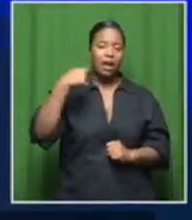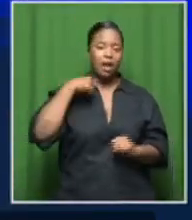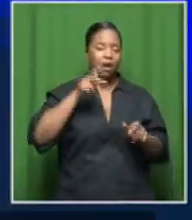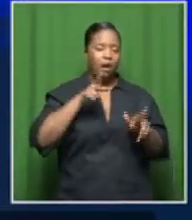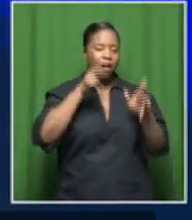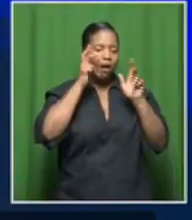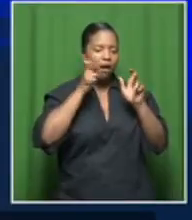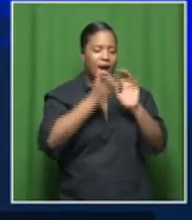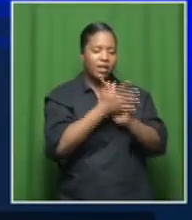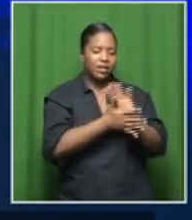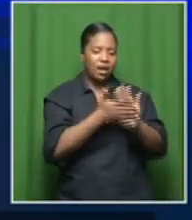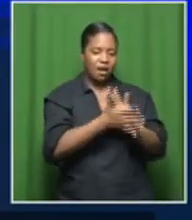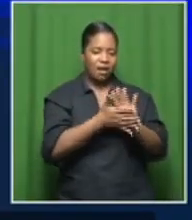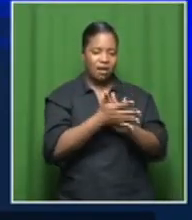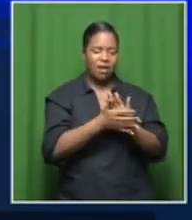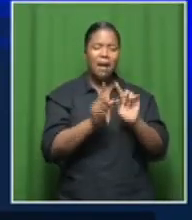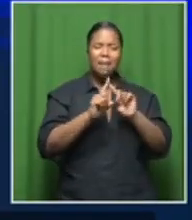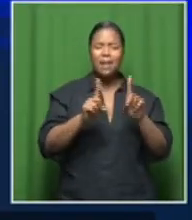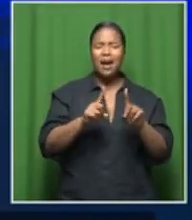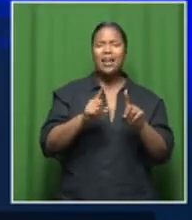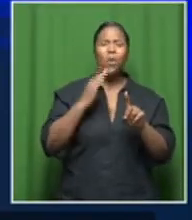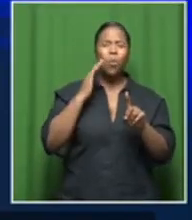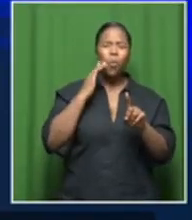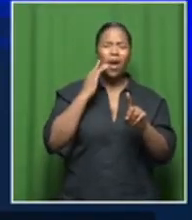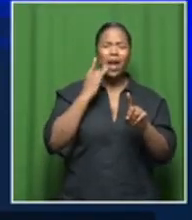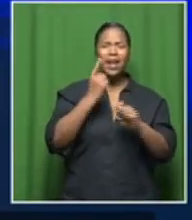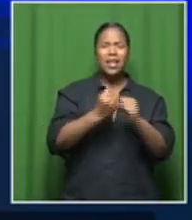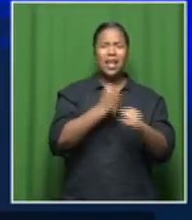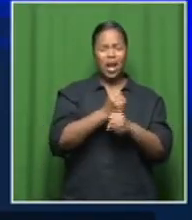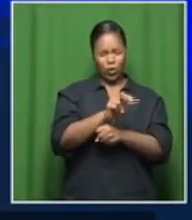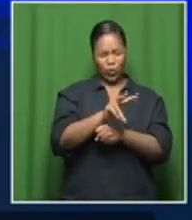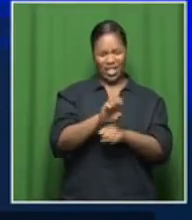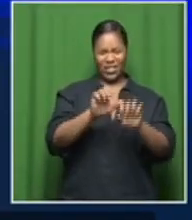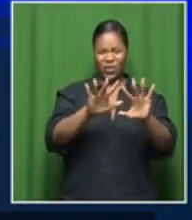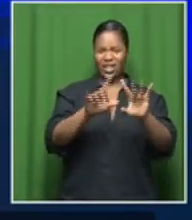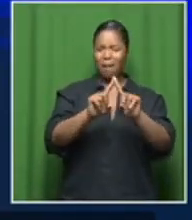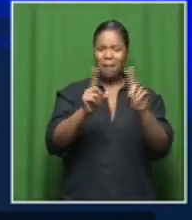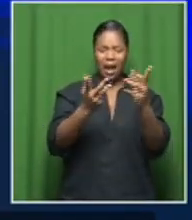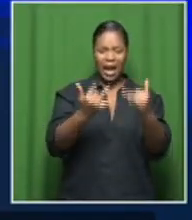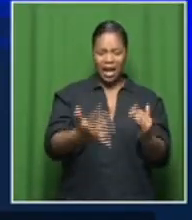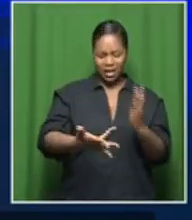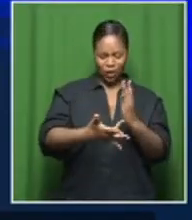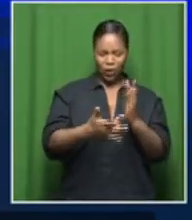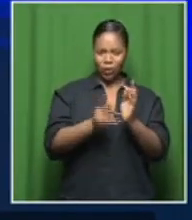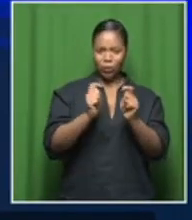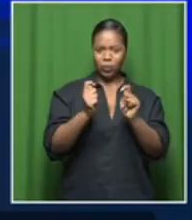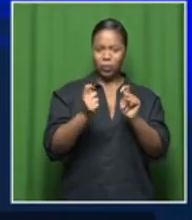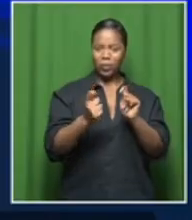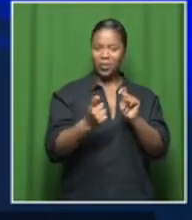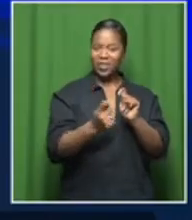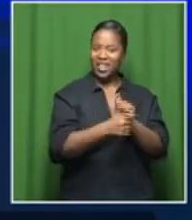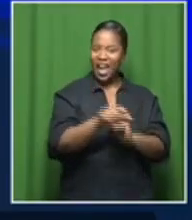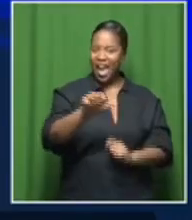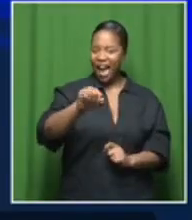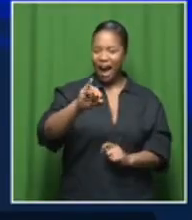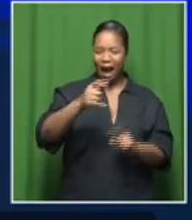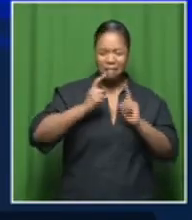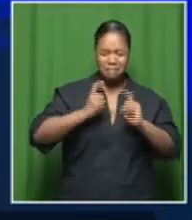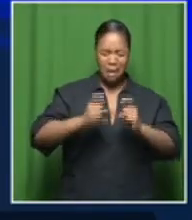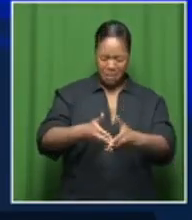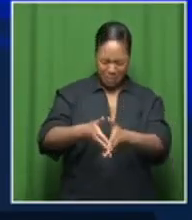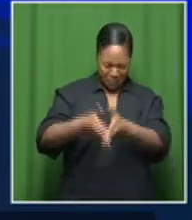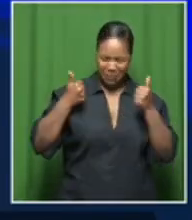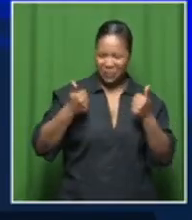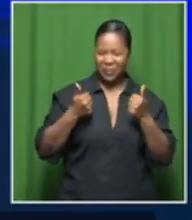changes all the time, right? So that was around 2020. So with the new wave of artificial intelligence, now we are looking